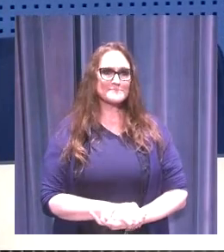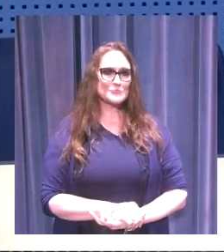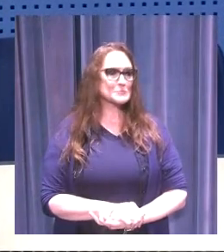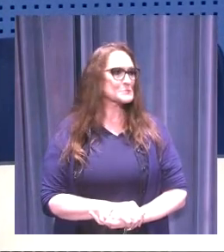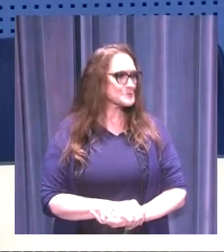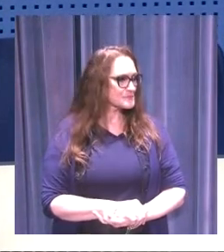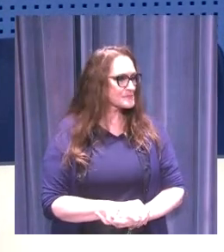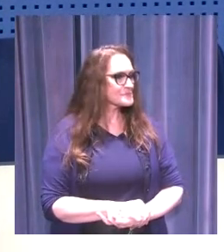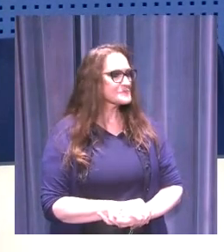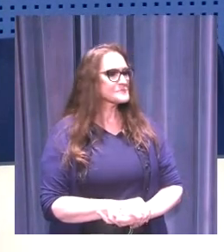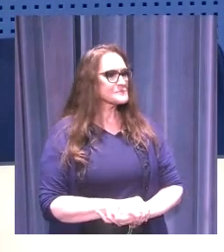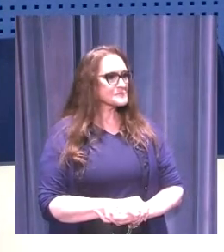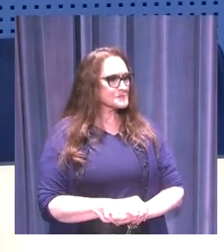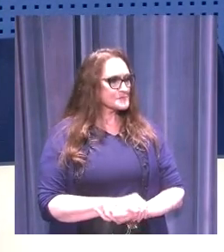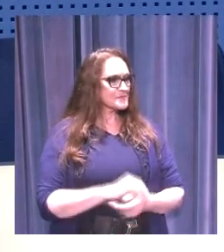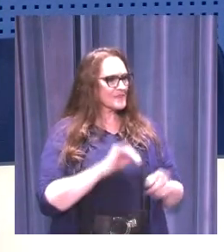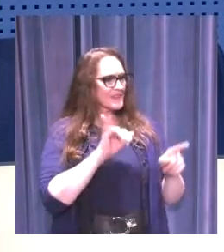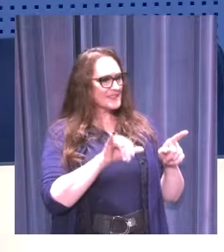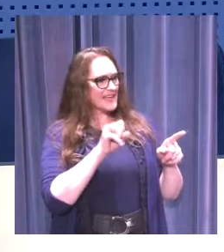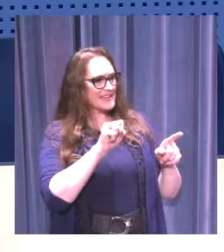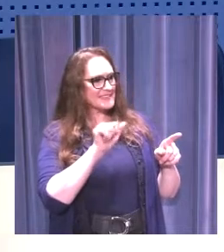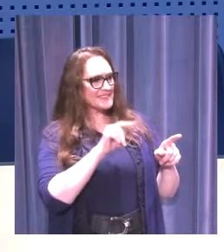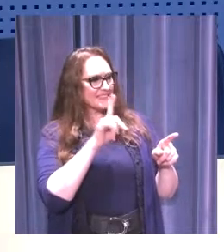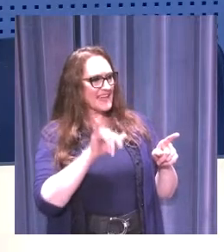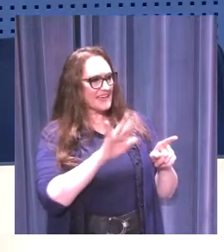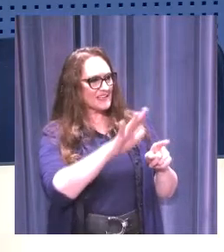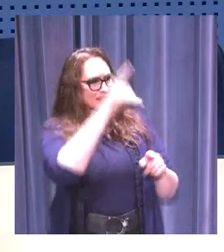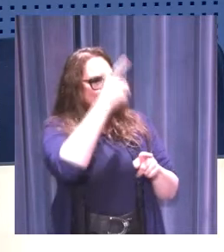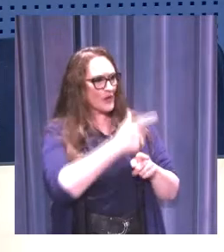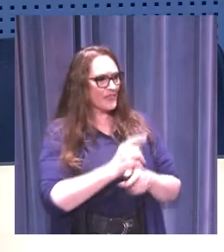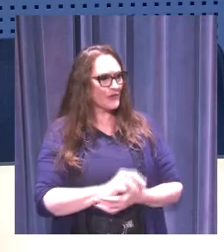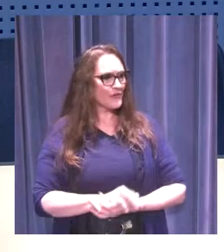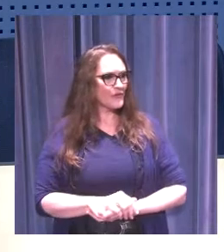that Sandy's brother?